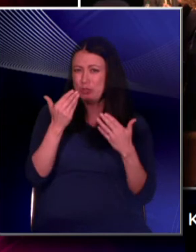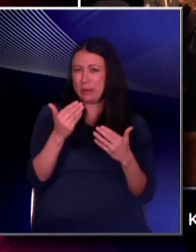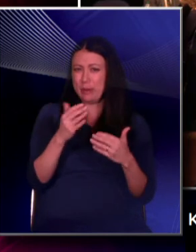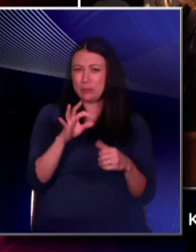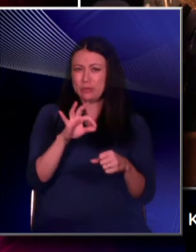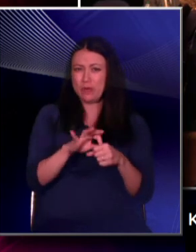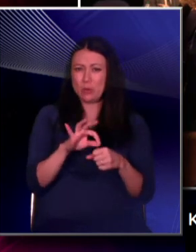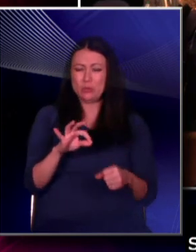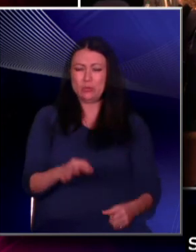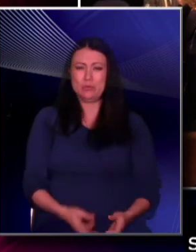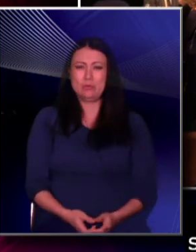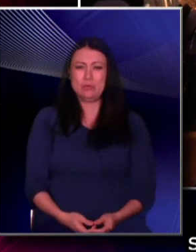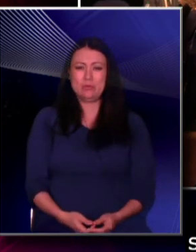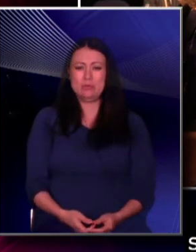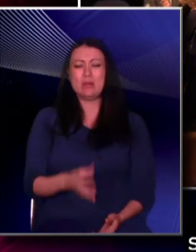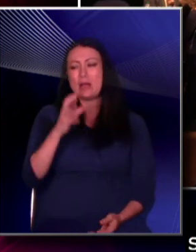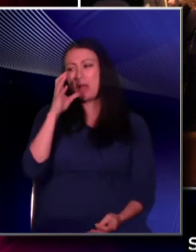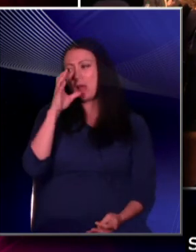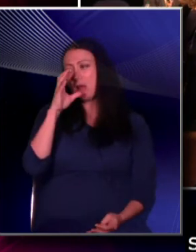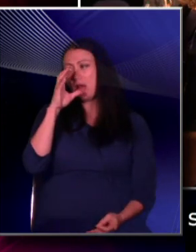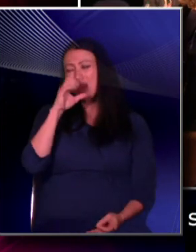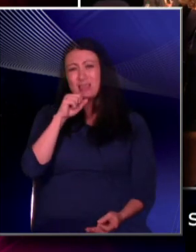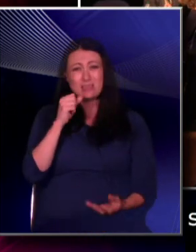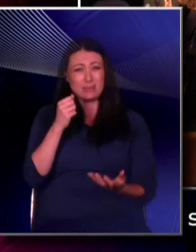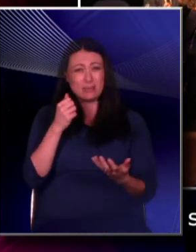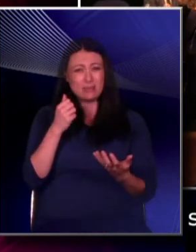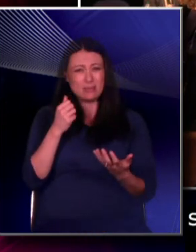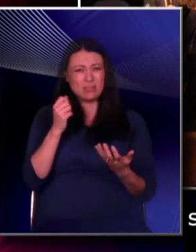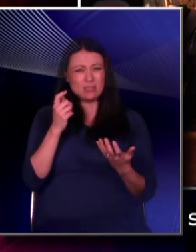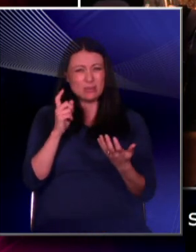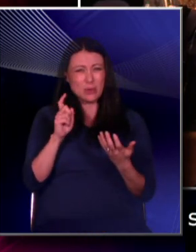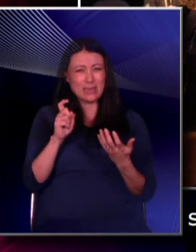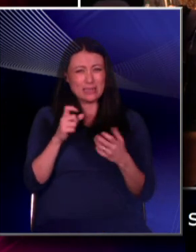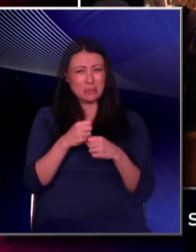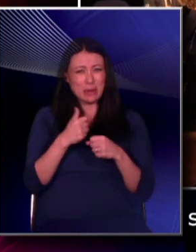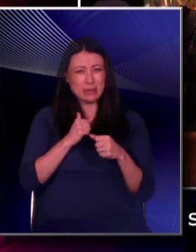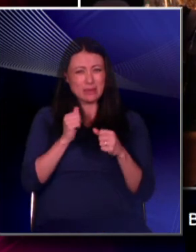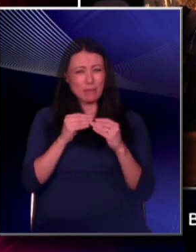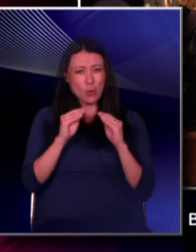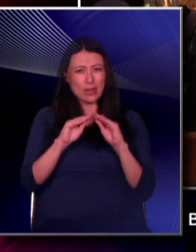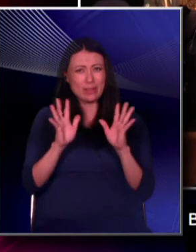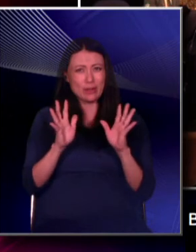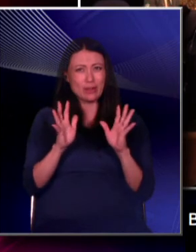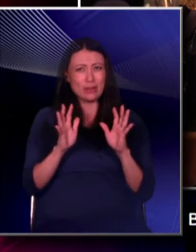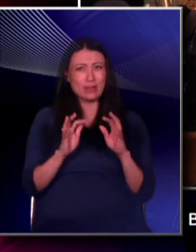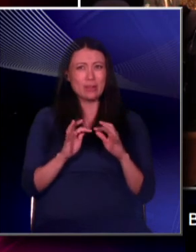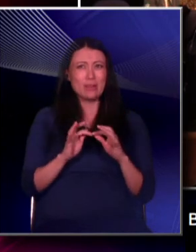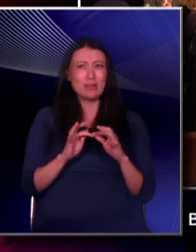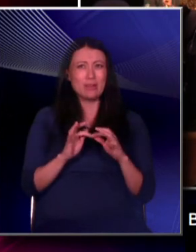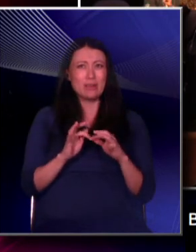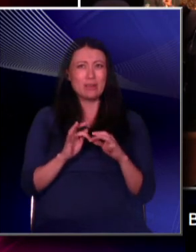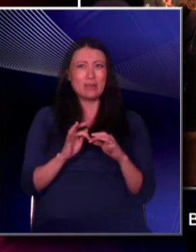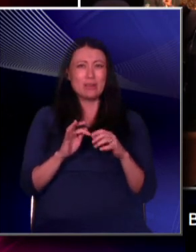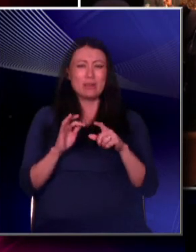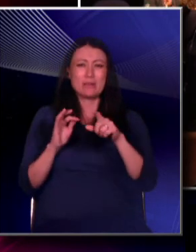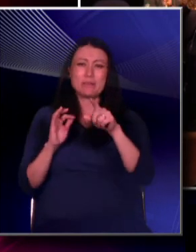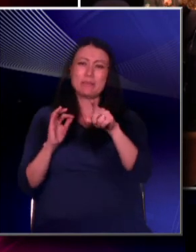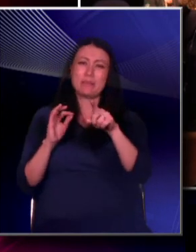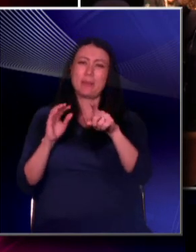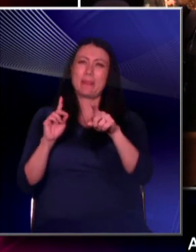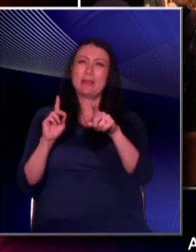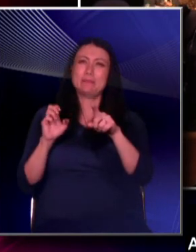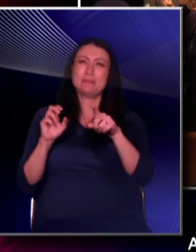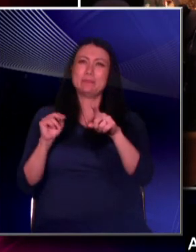something? I guess maybe, do I need to make myself a little bit more clear? Do you mind if I throw in a thought